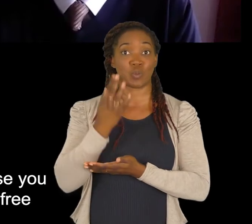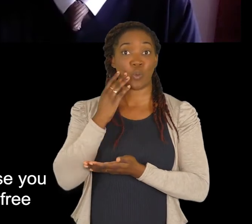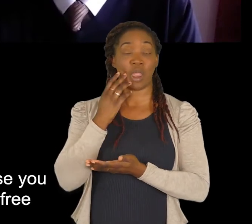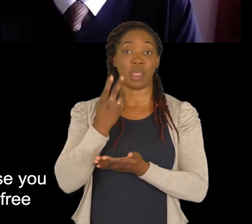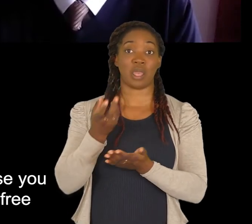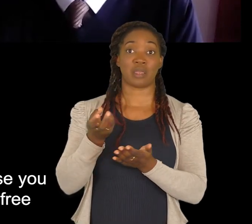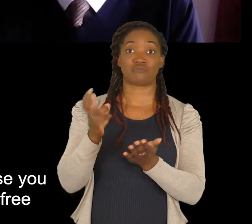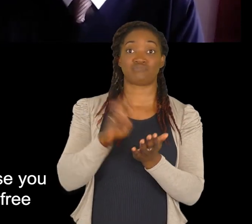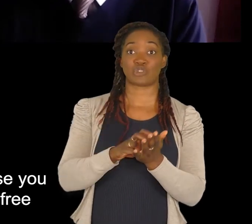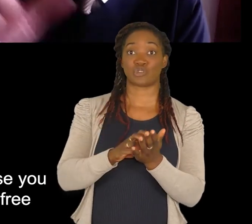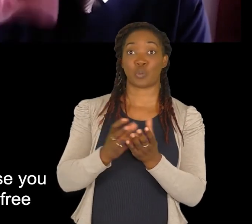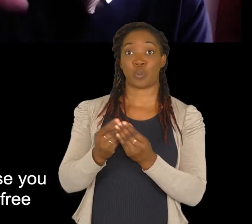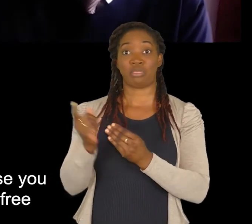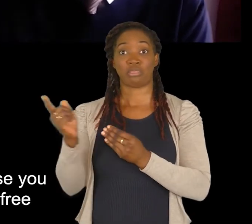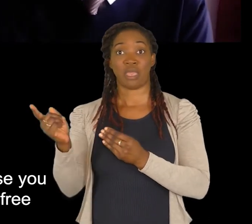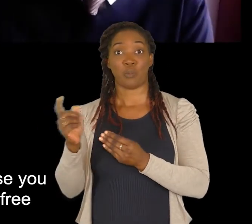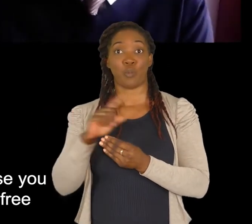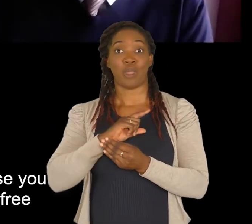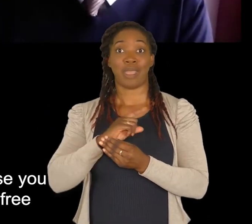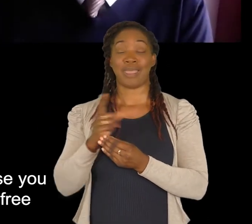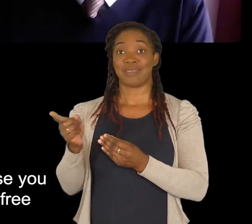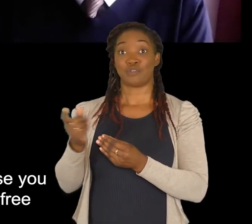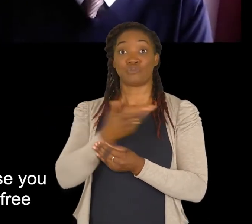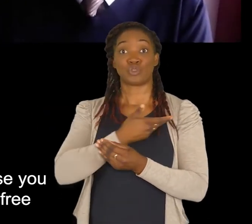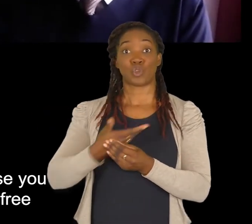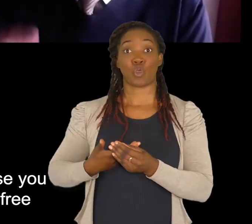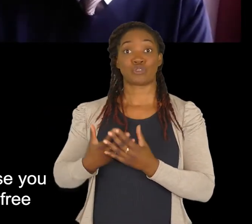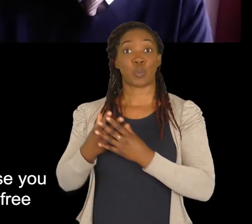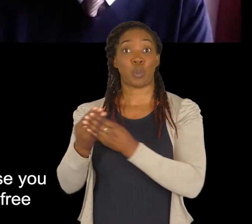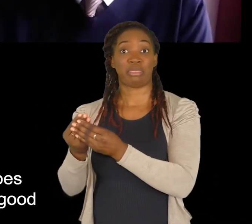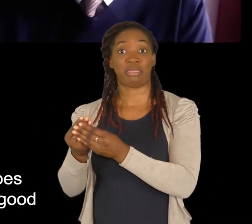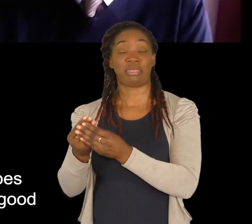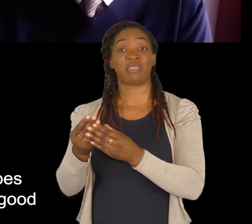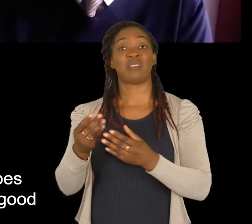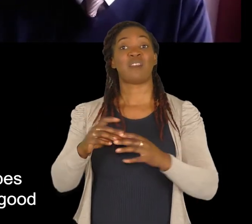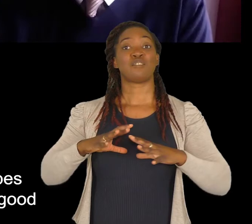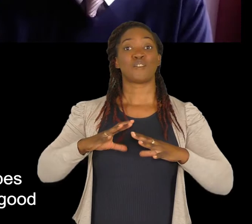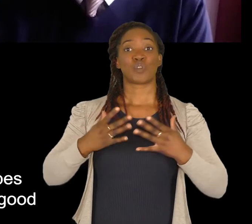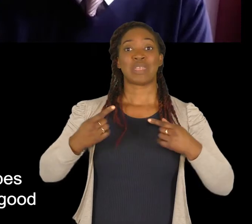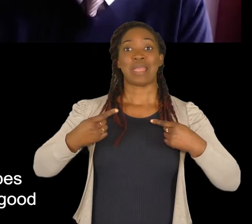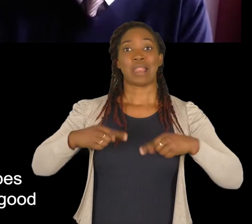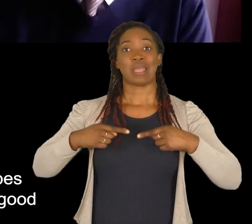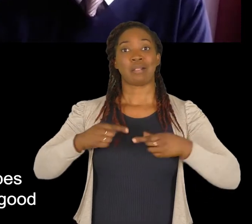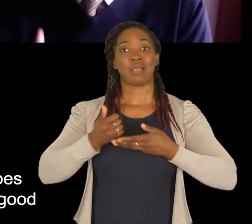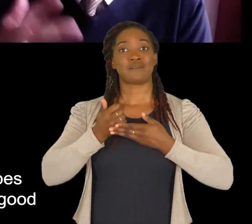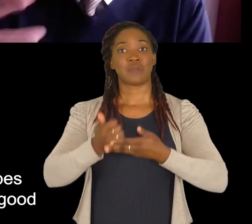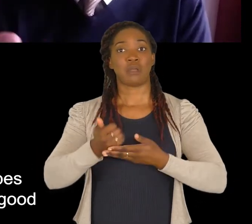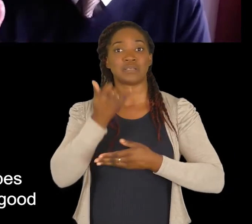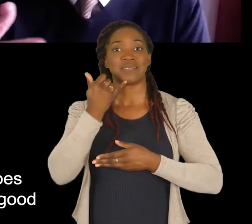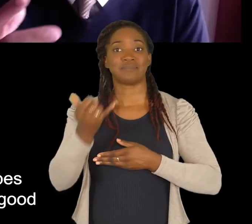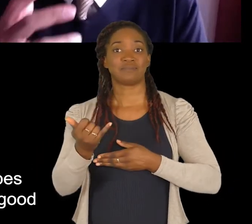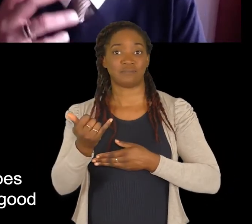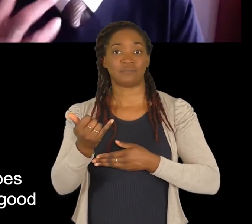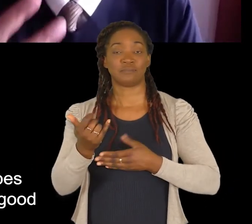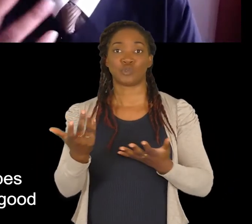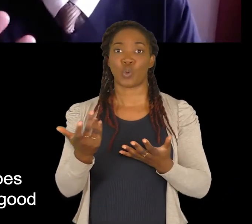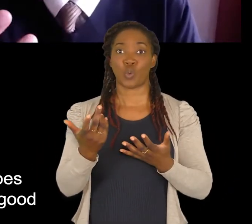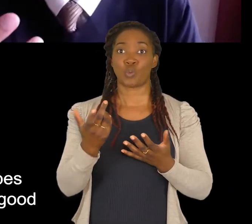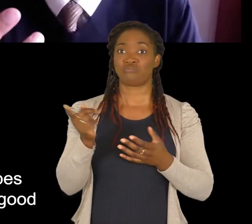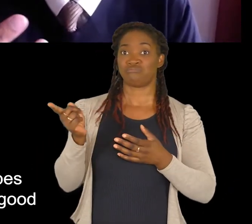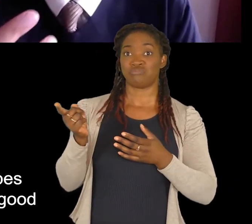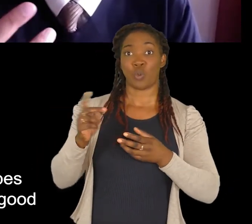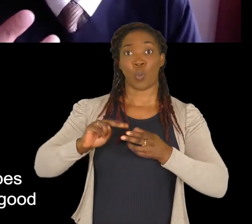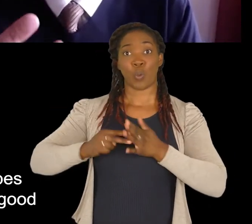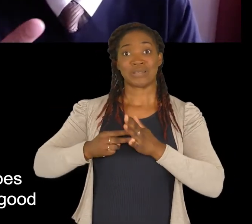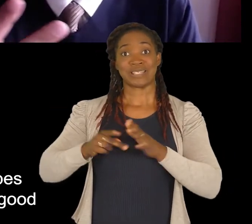first started my company, because you get insurances with them already. You get a free legal advice line that you could use, right? So those types